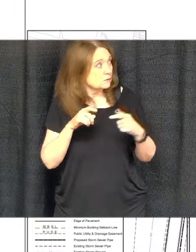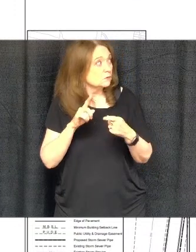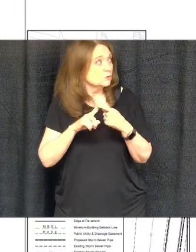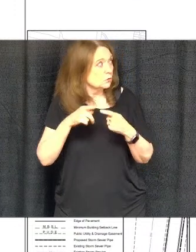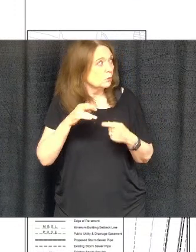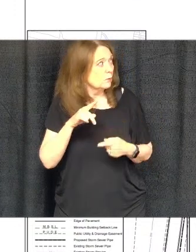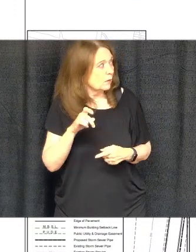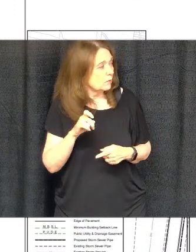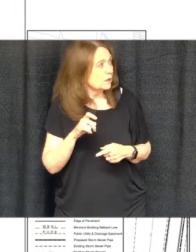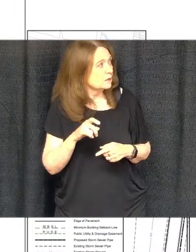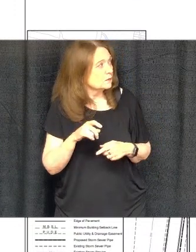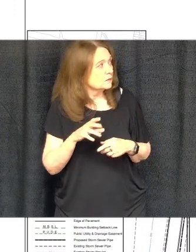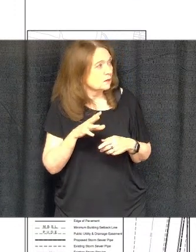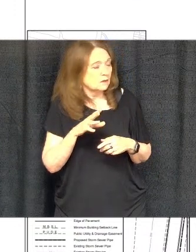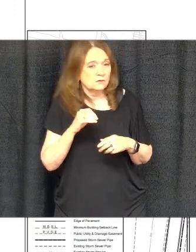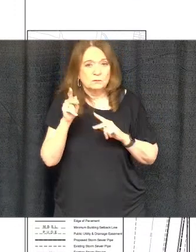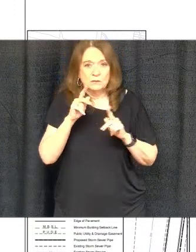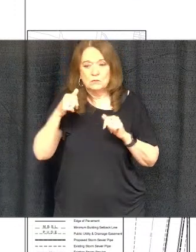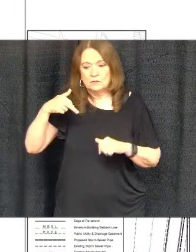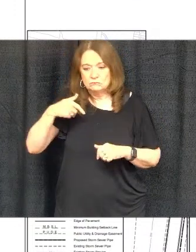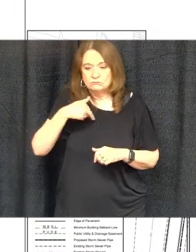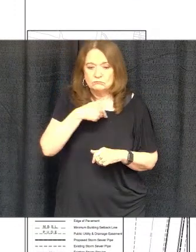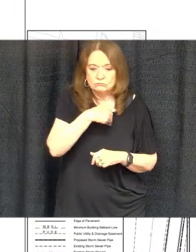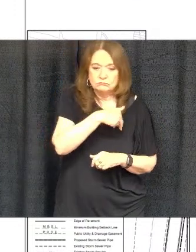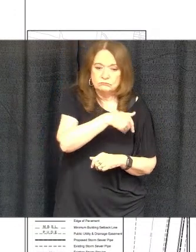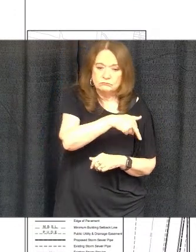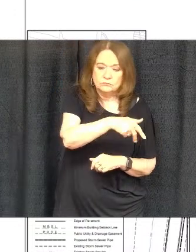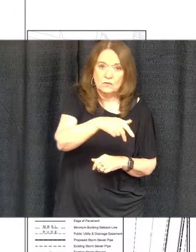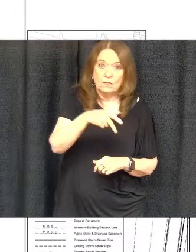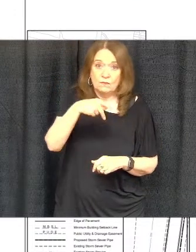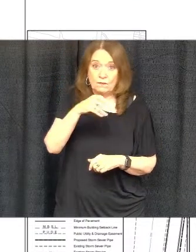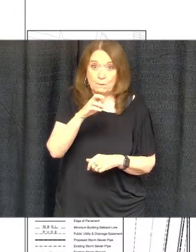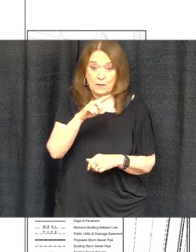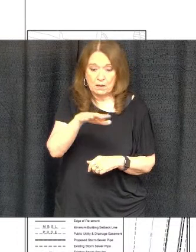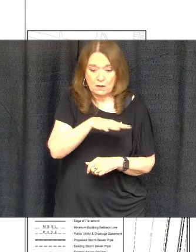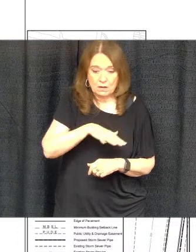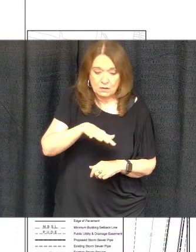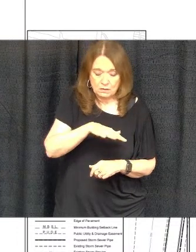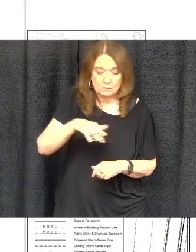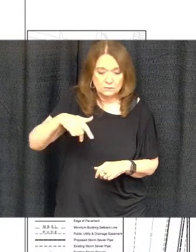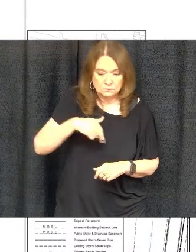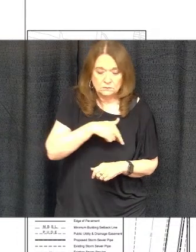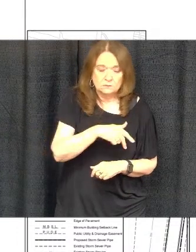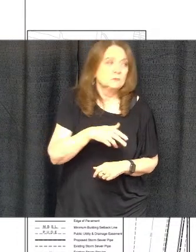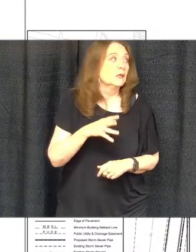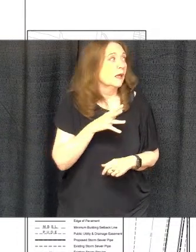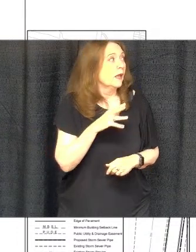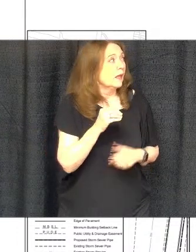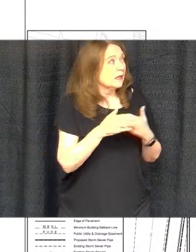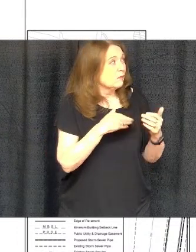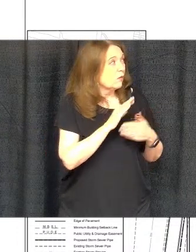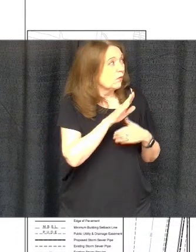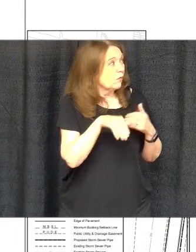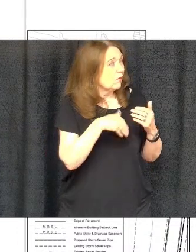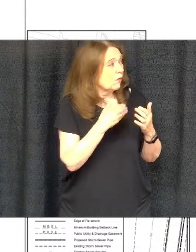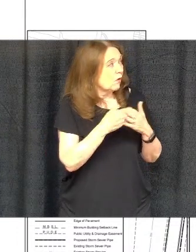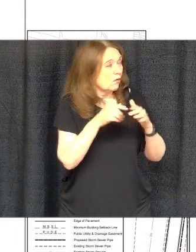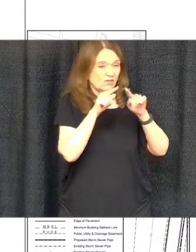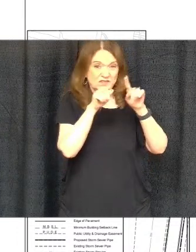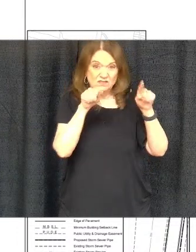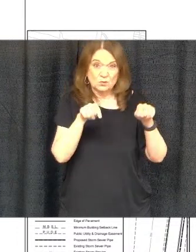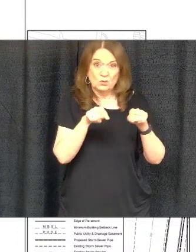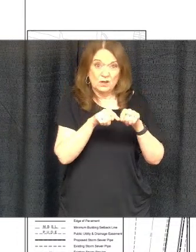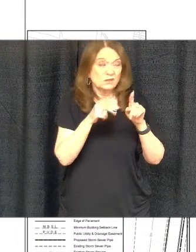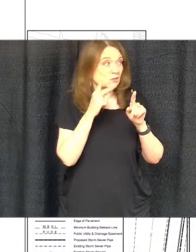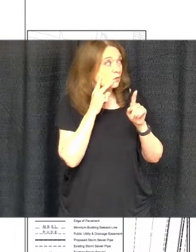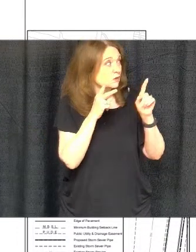well. Pedestrian walkway around the retention pond in the right side. Though these are all squares on it, the square in